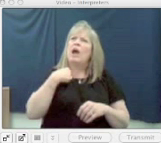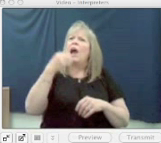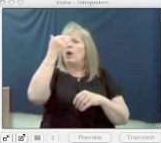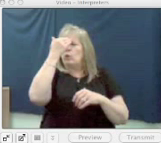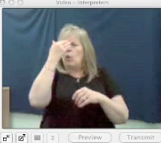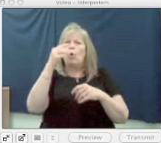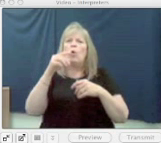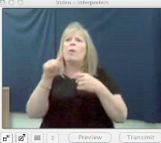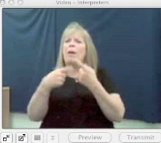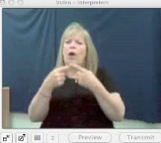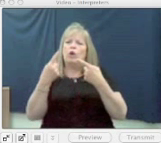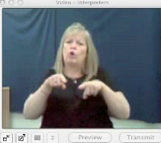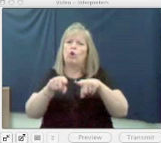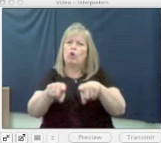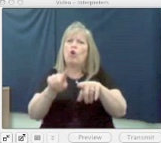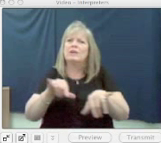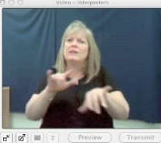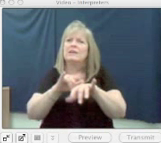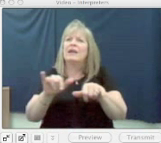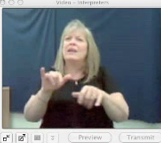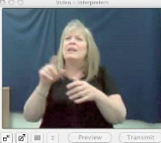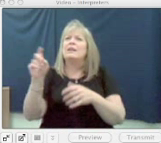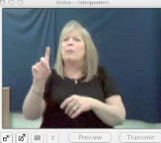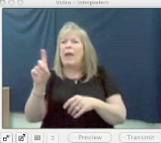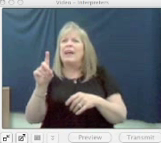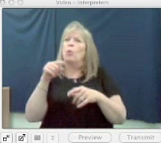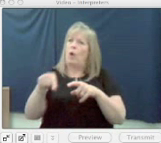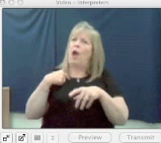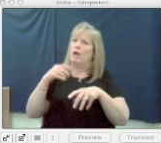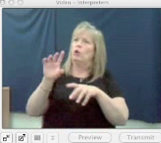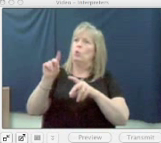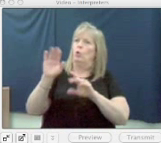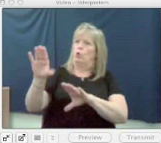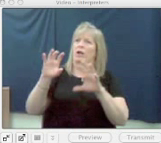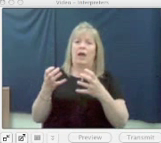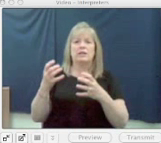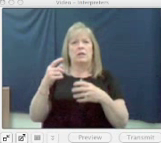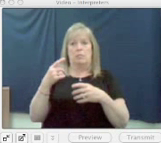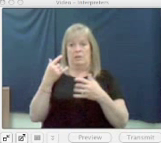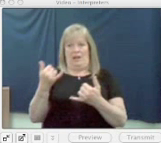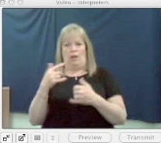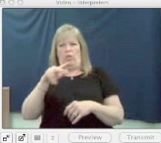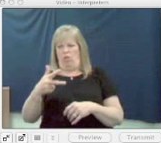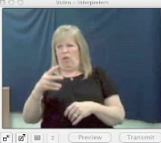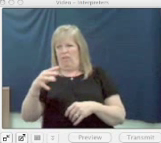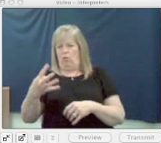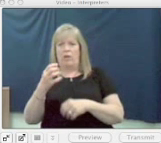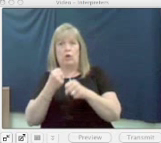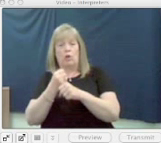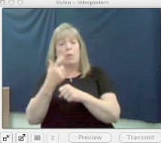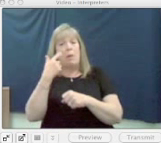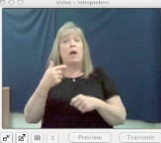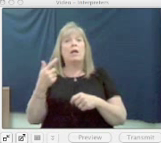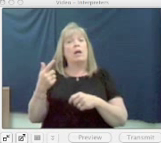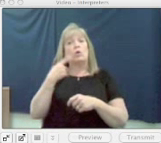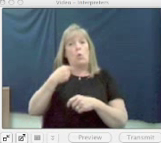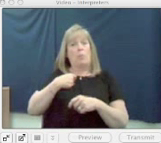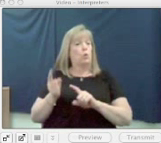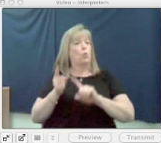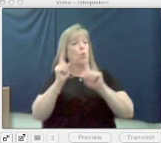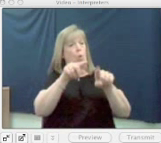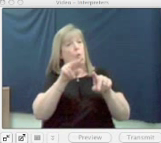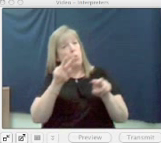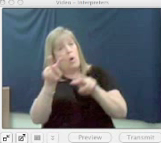She's I think a third year, maybe even a fourth year. She said, because I was asked to go and observe interpreters on